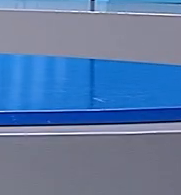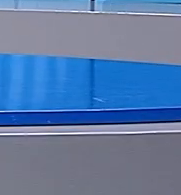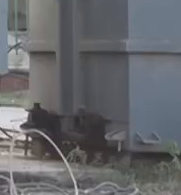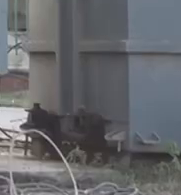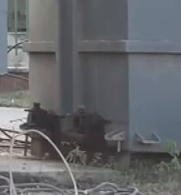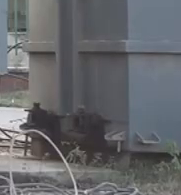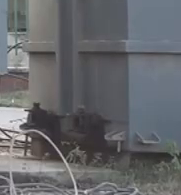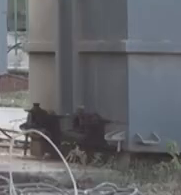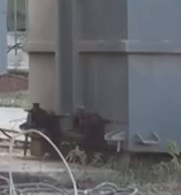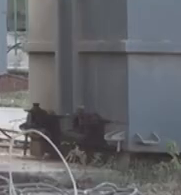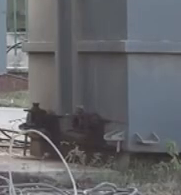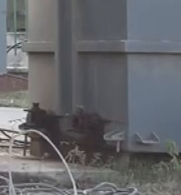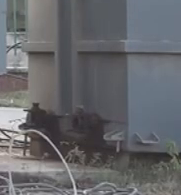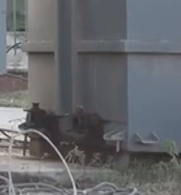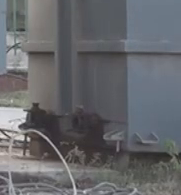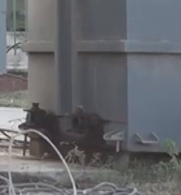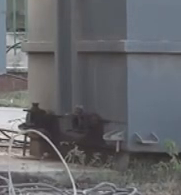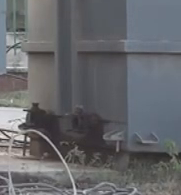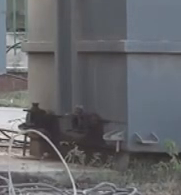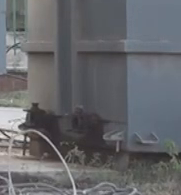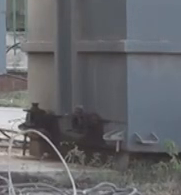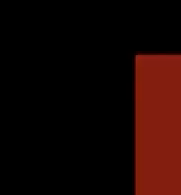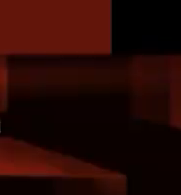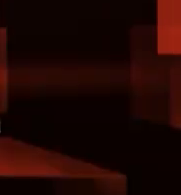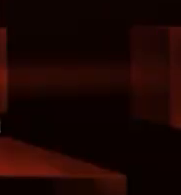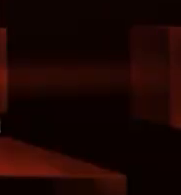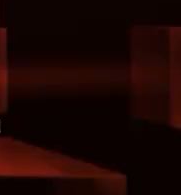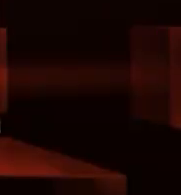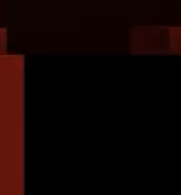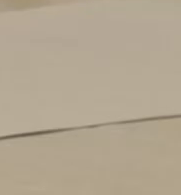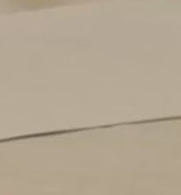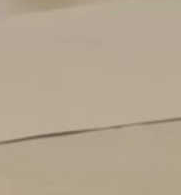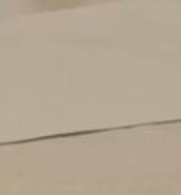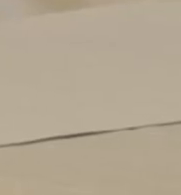Zesco recovers over 4 metric tons of stolen copper cables.